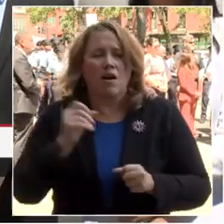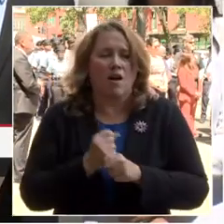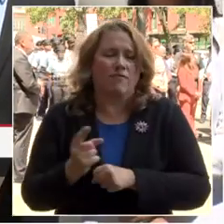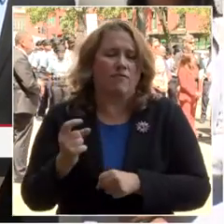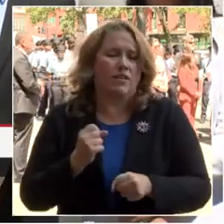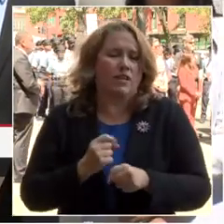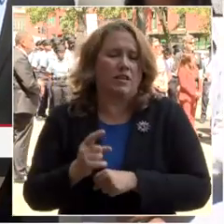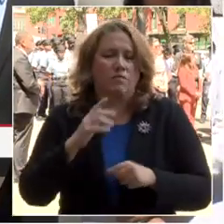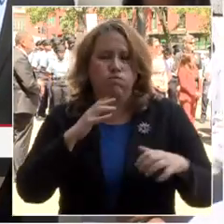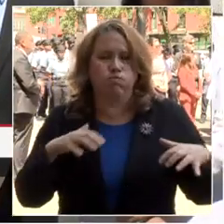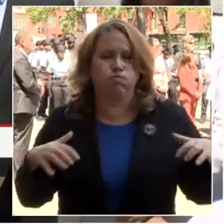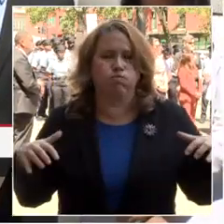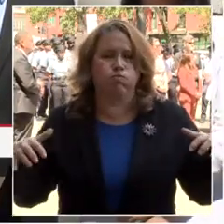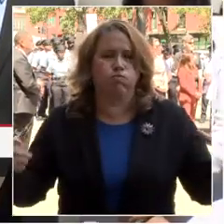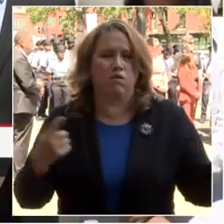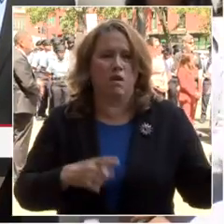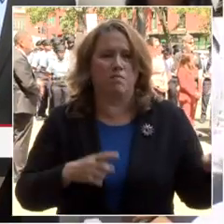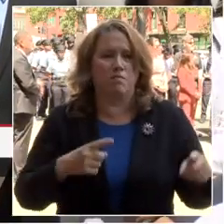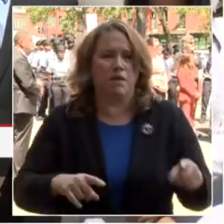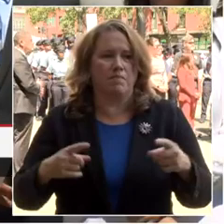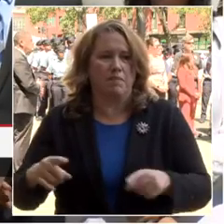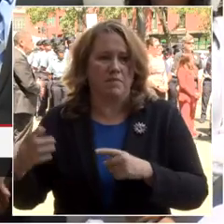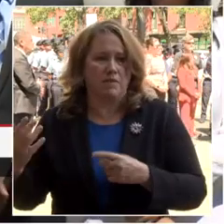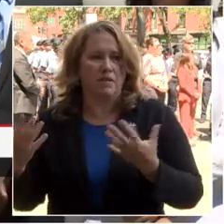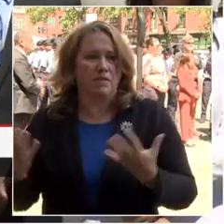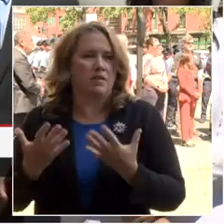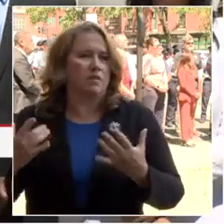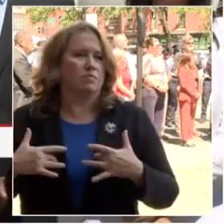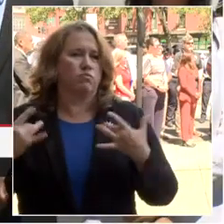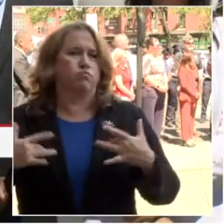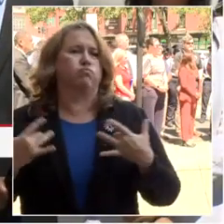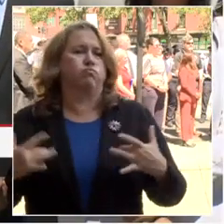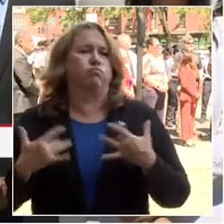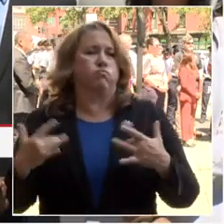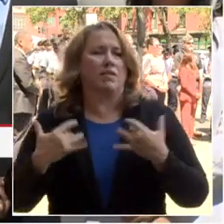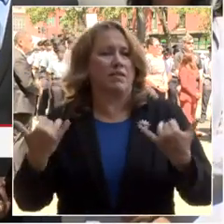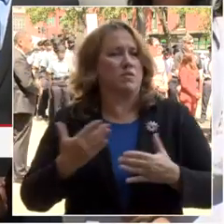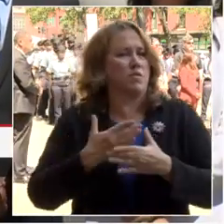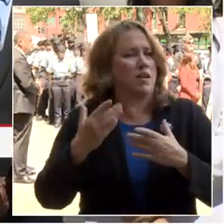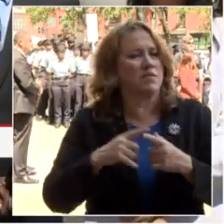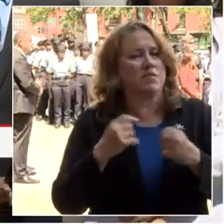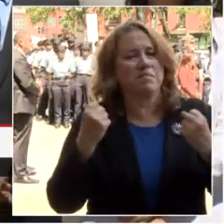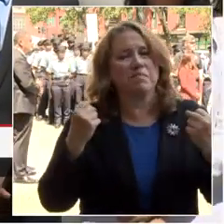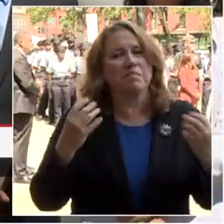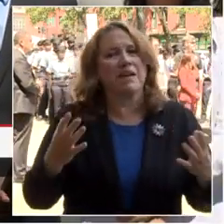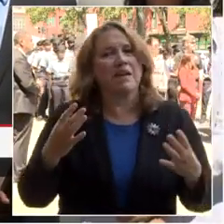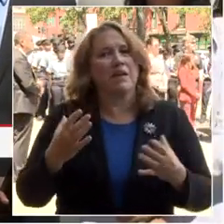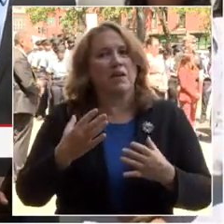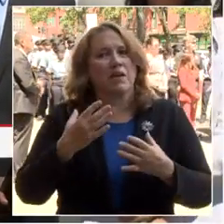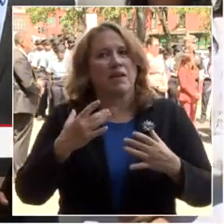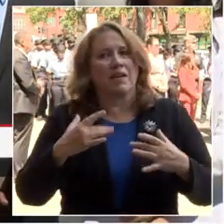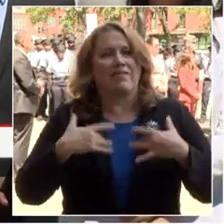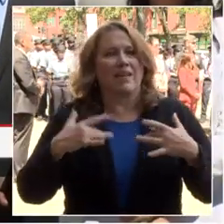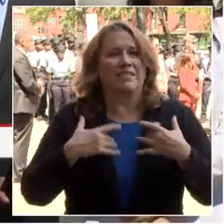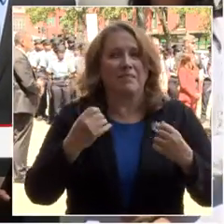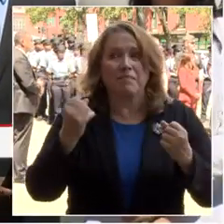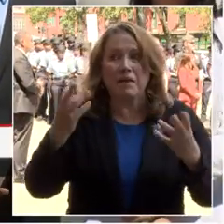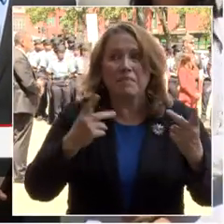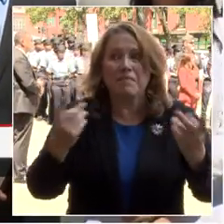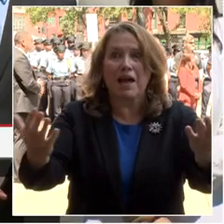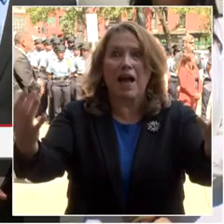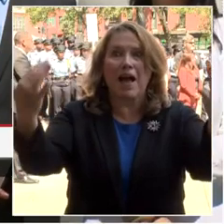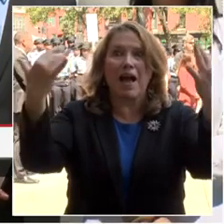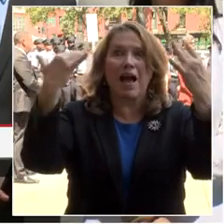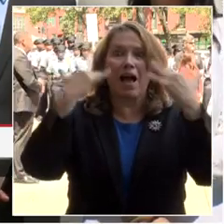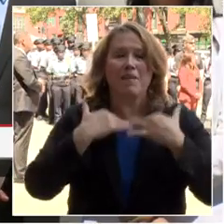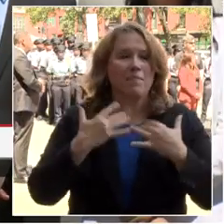visitors. This July 4th weekend, I'm looking forward to seeing many of those visitors enjoying what our city has to offer.